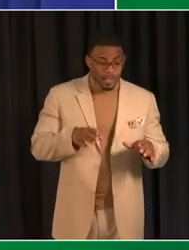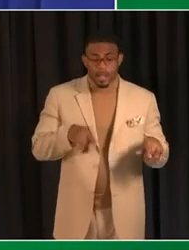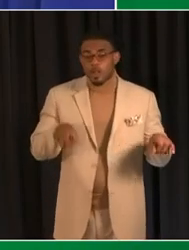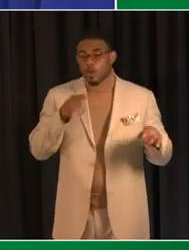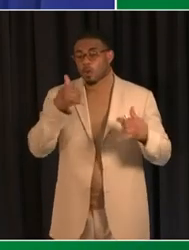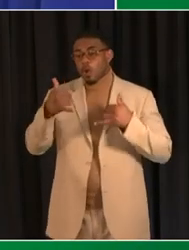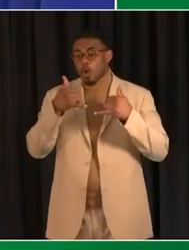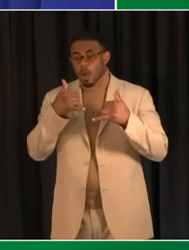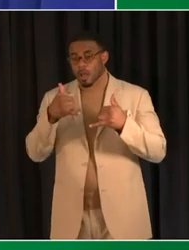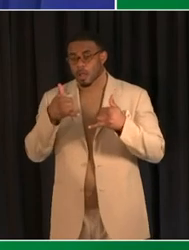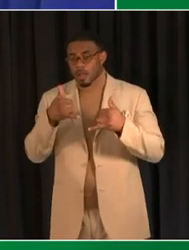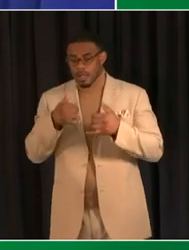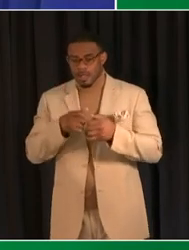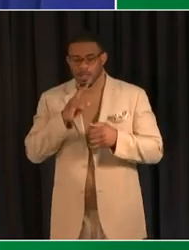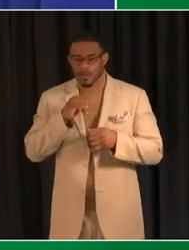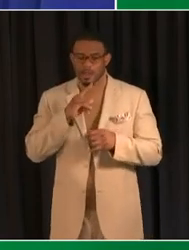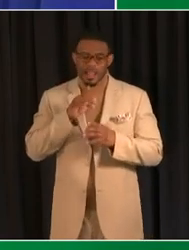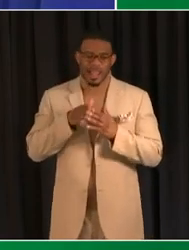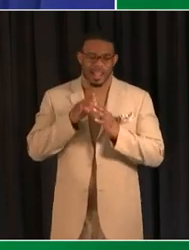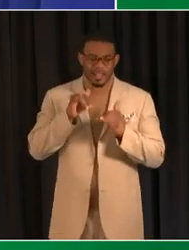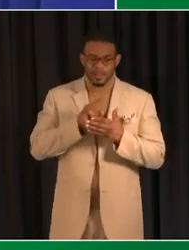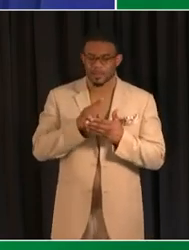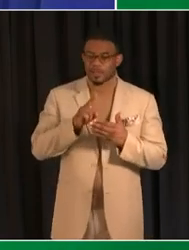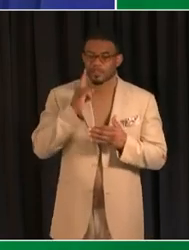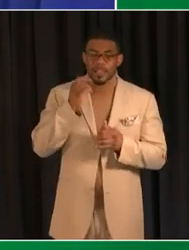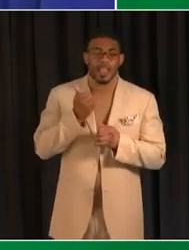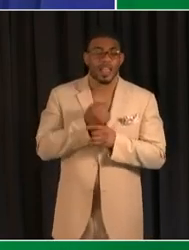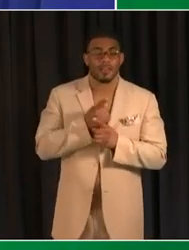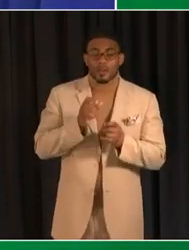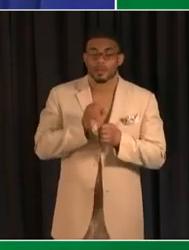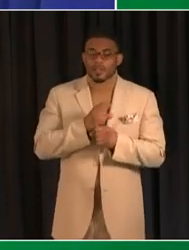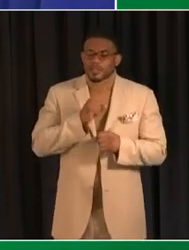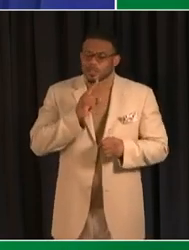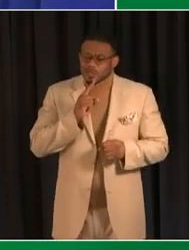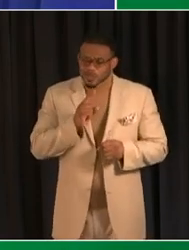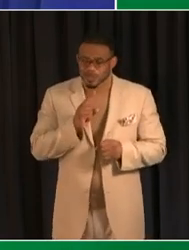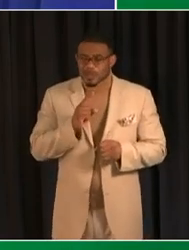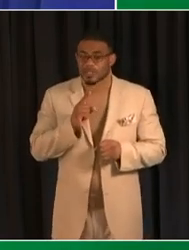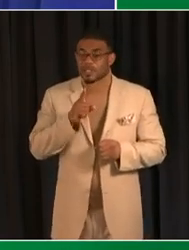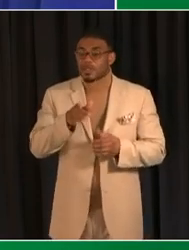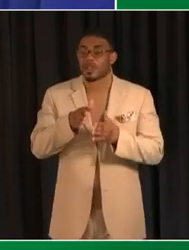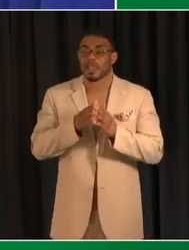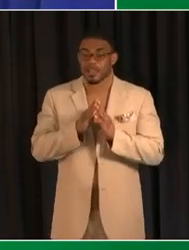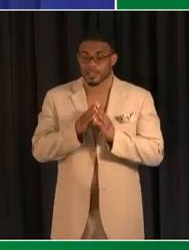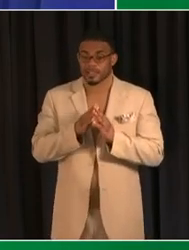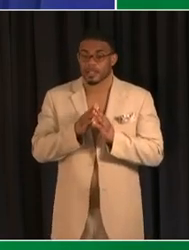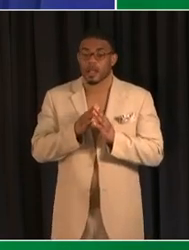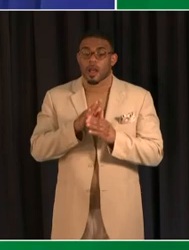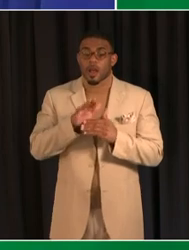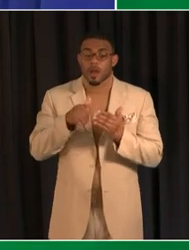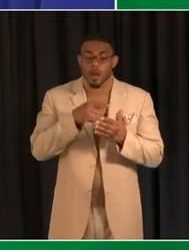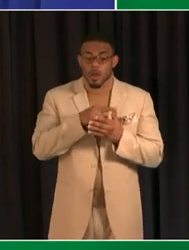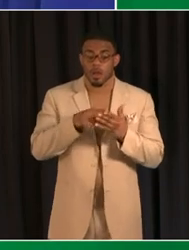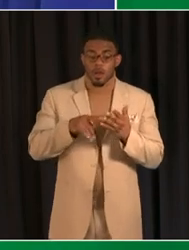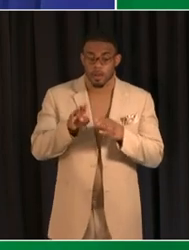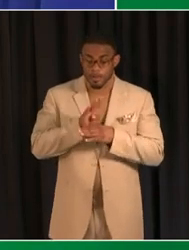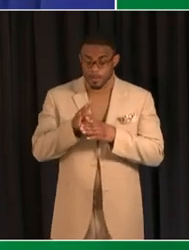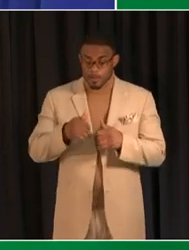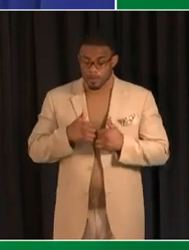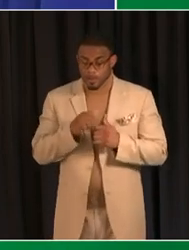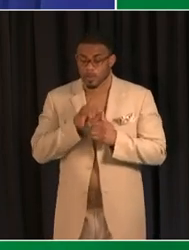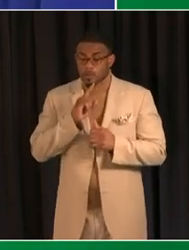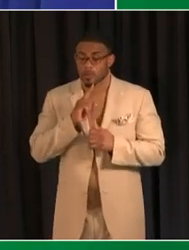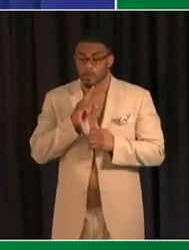panelists, those who called in. Really what we're asking this week is for everybody to make sure that you're asking all DC